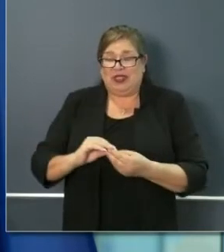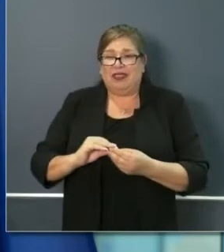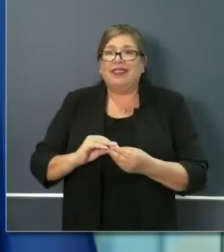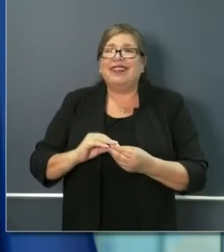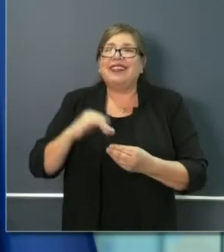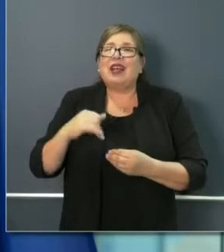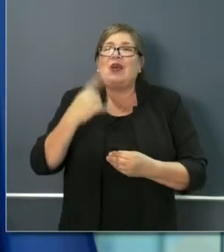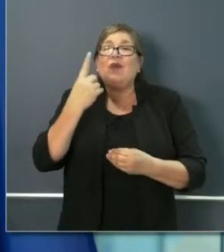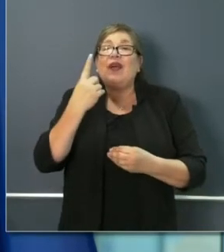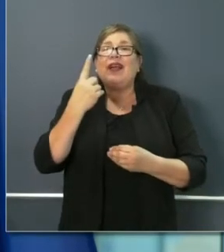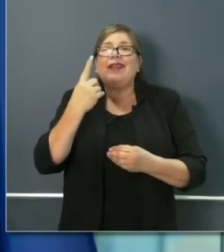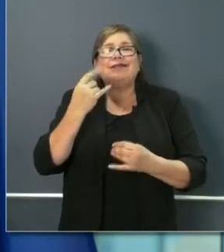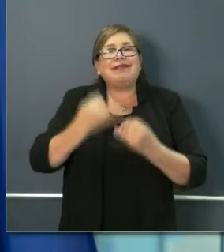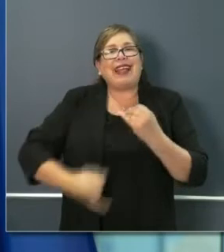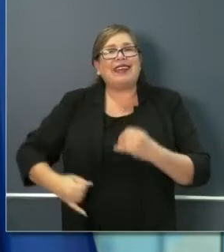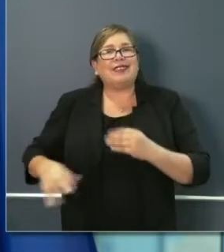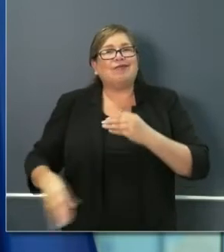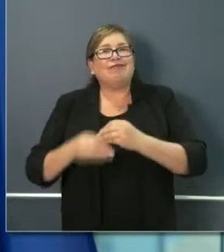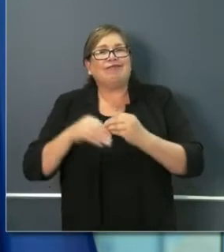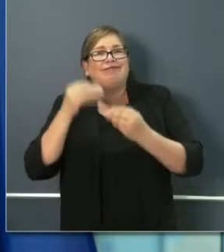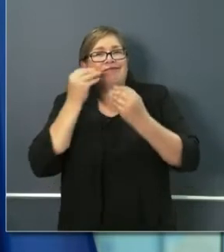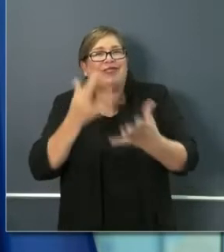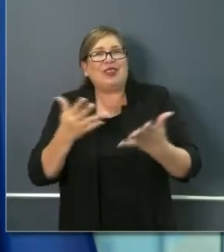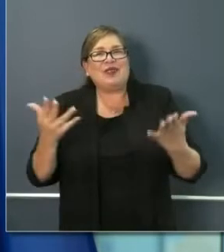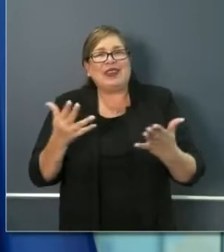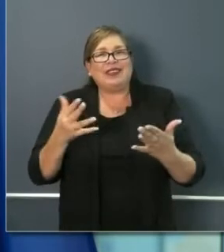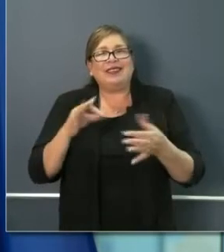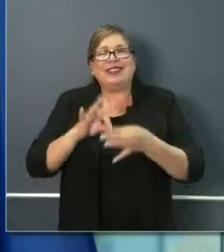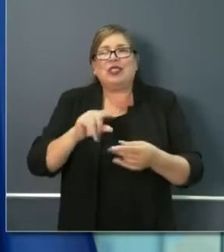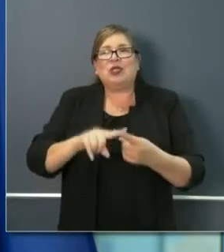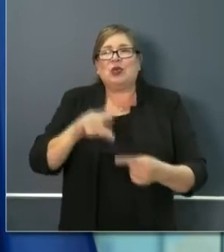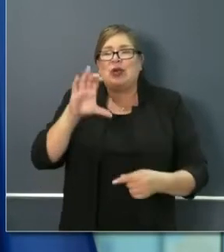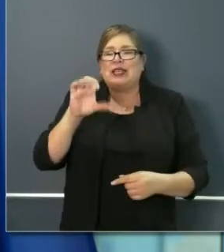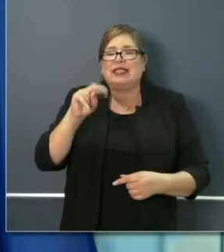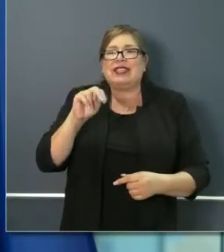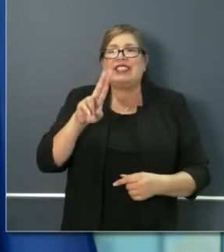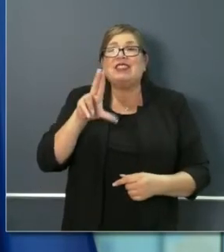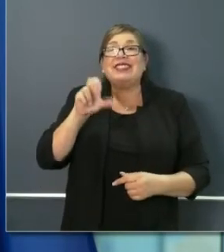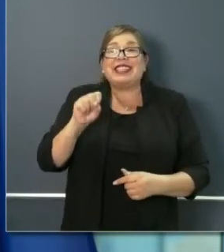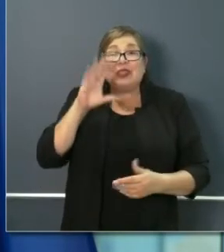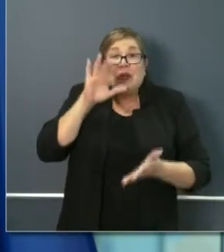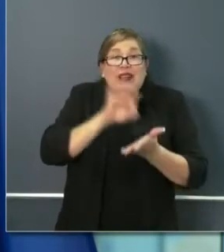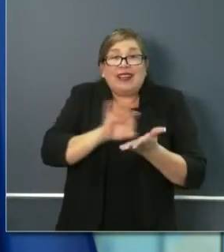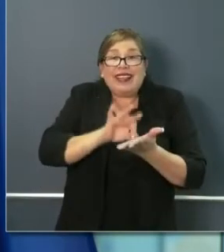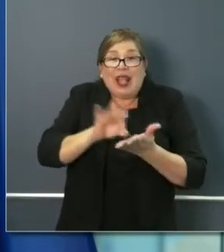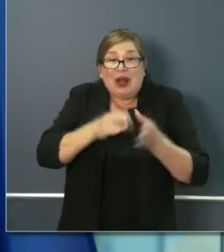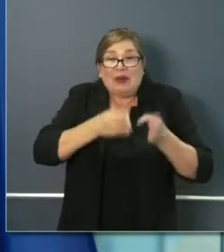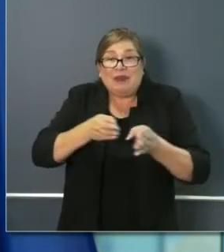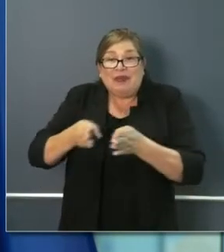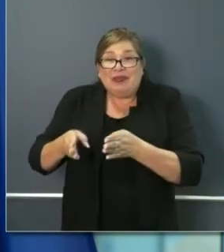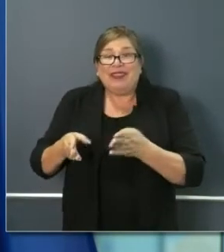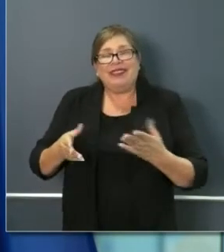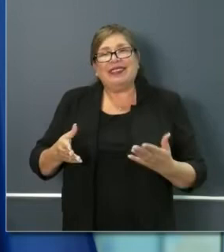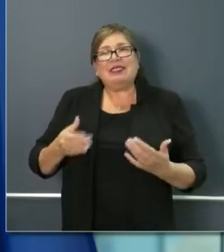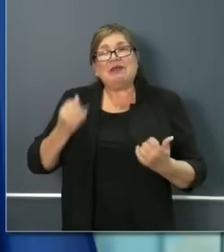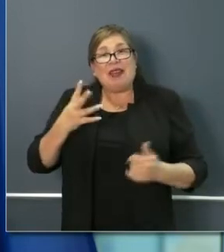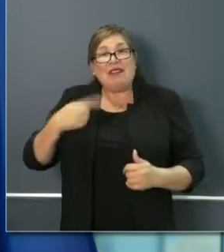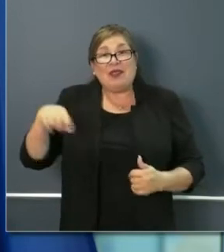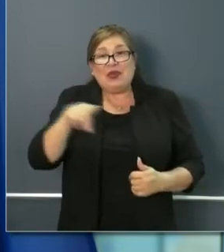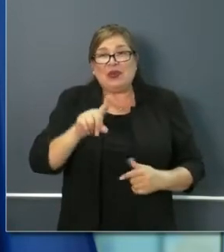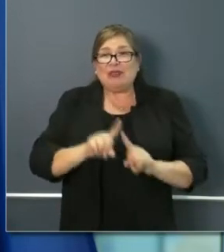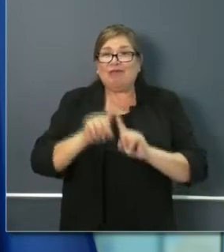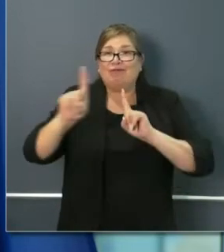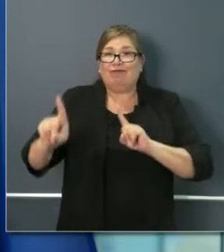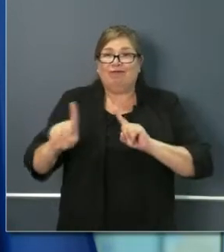is census. We have to fill out those census forms. Many of you are at home appropriately. Fill out the forms. Send